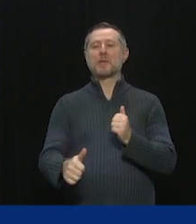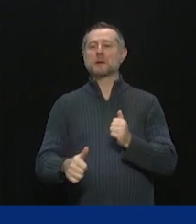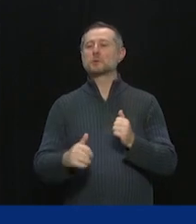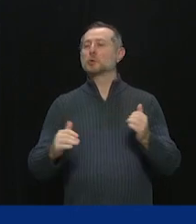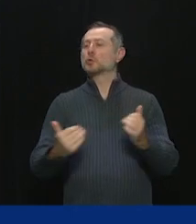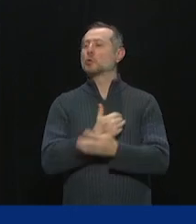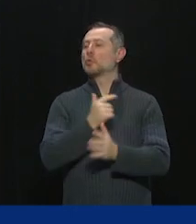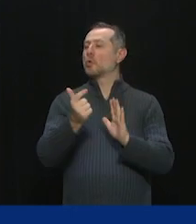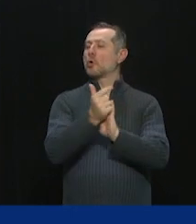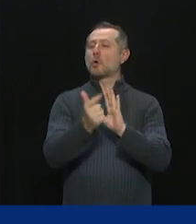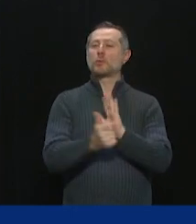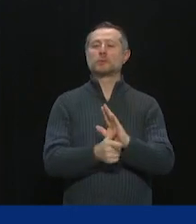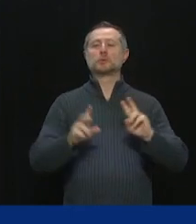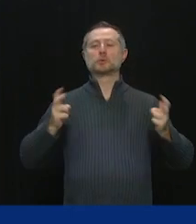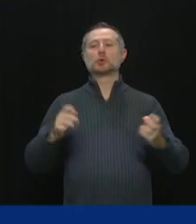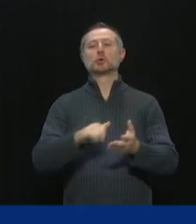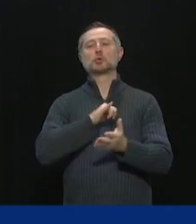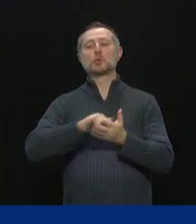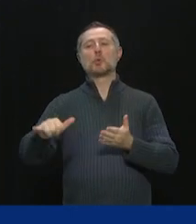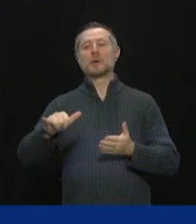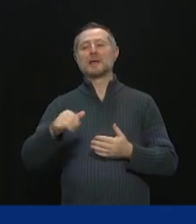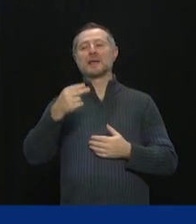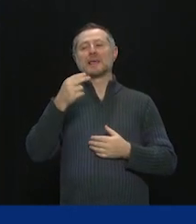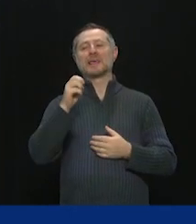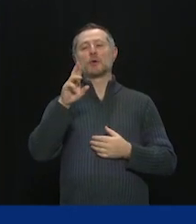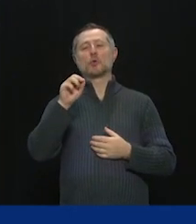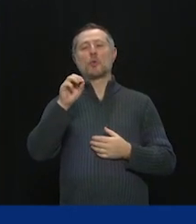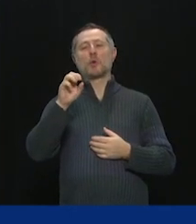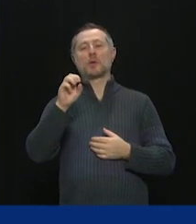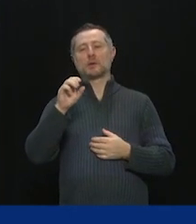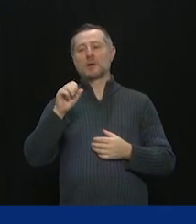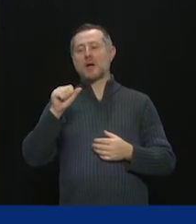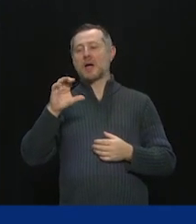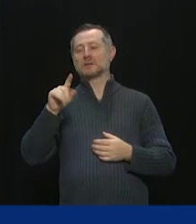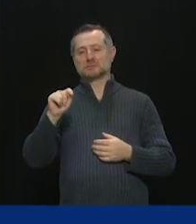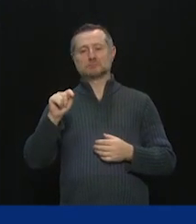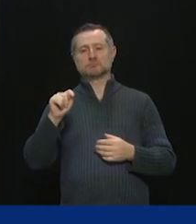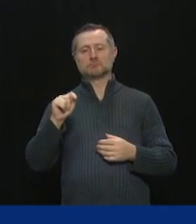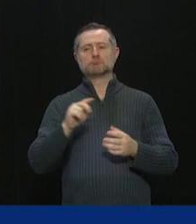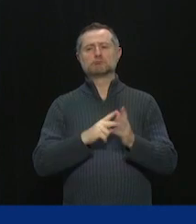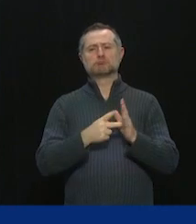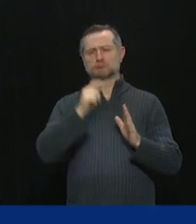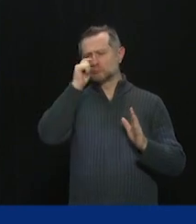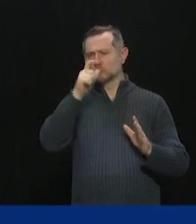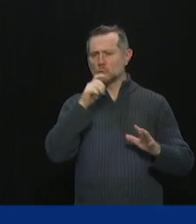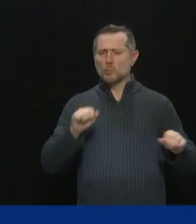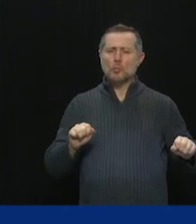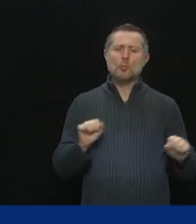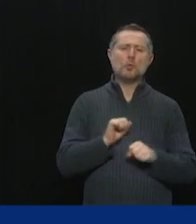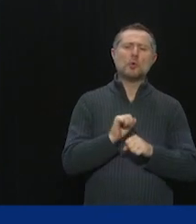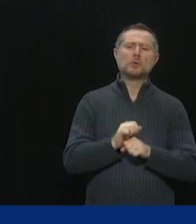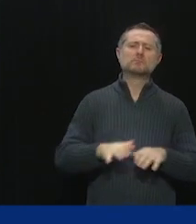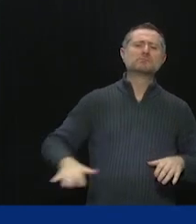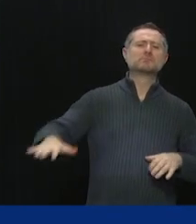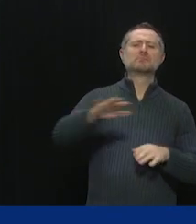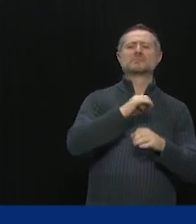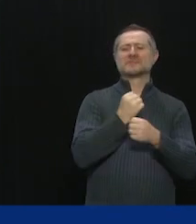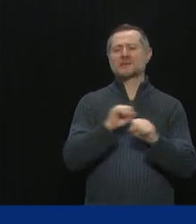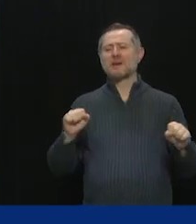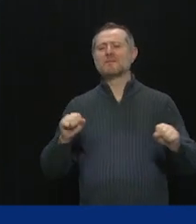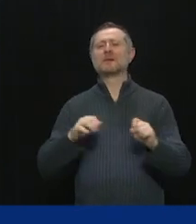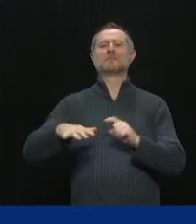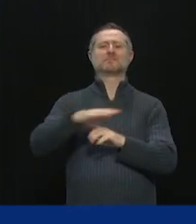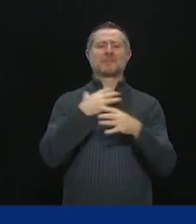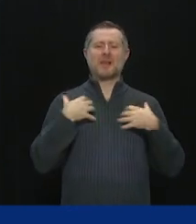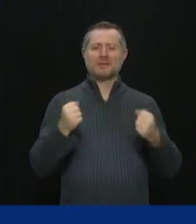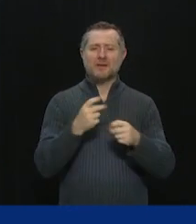legislation known as the New York HERO Act, and that requires workplace safety and health precautions in response to infectious disease